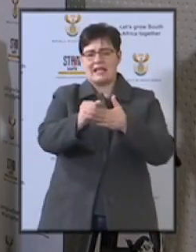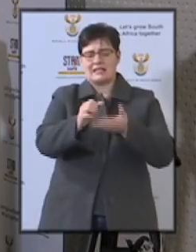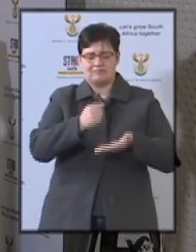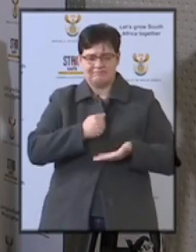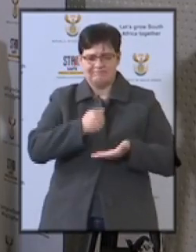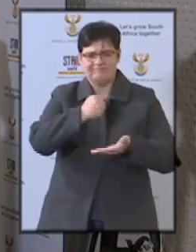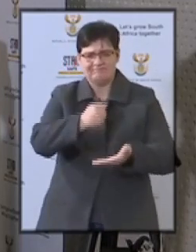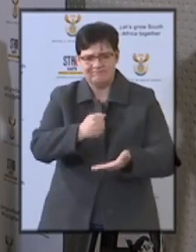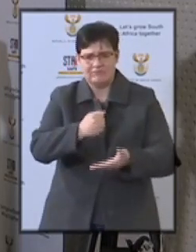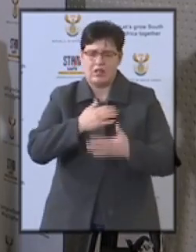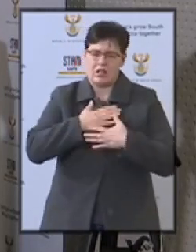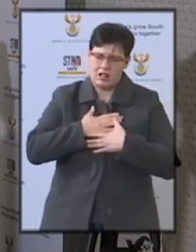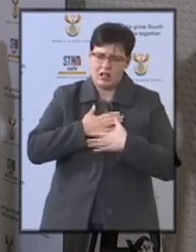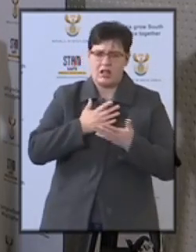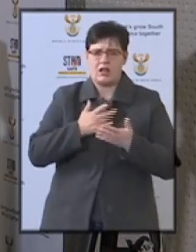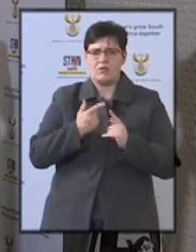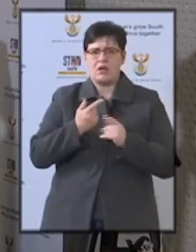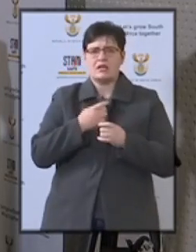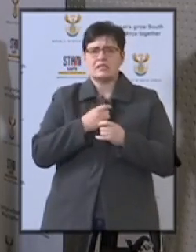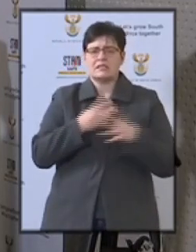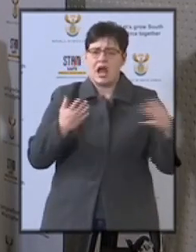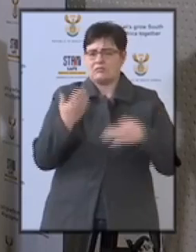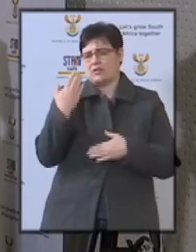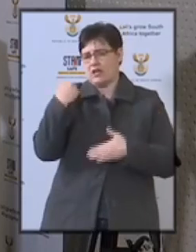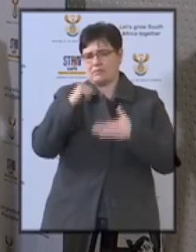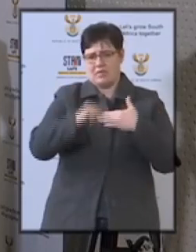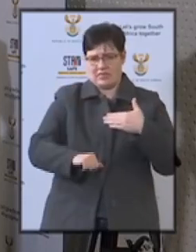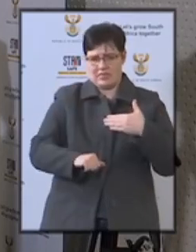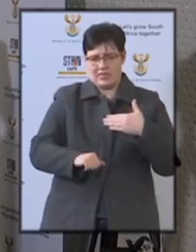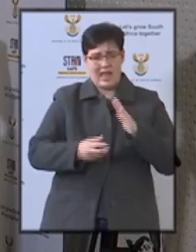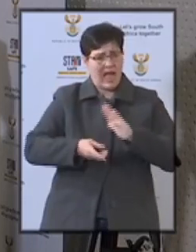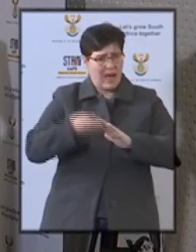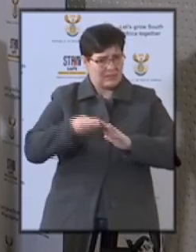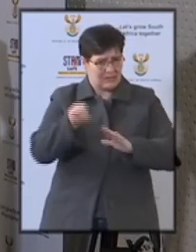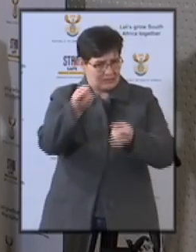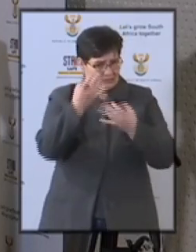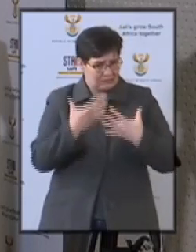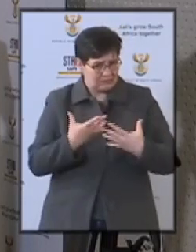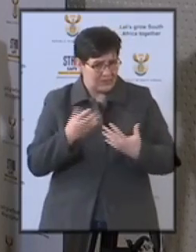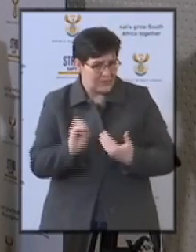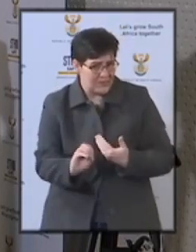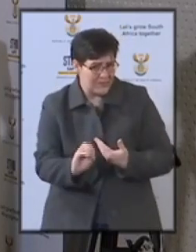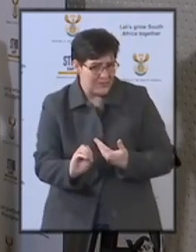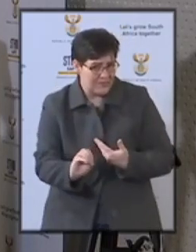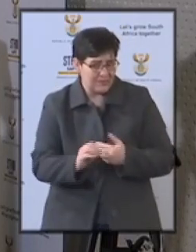Fund that started last month? Is there any update on that?